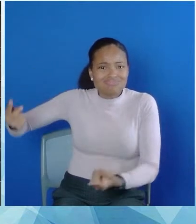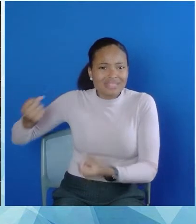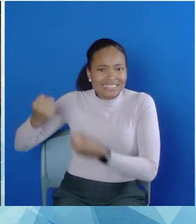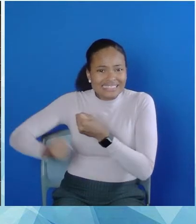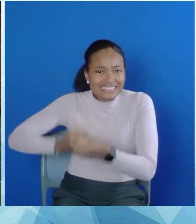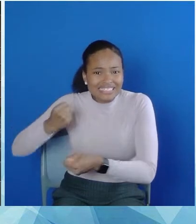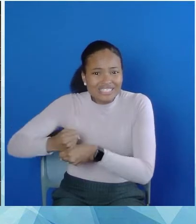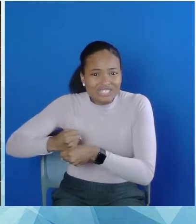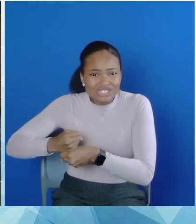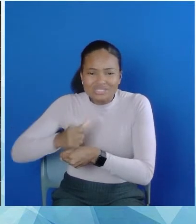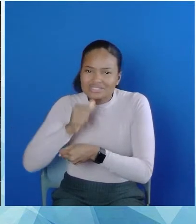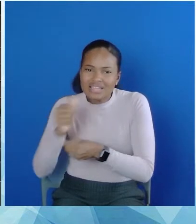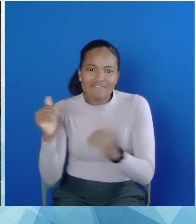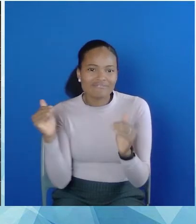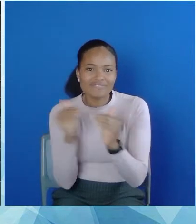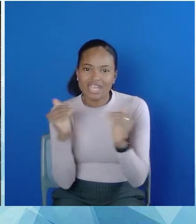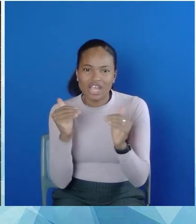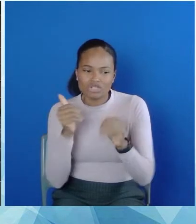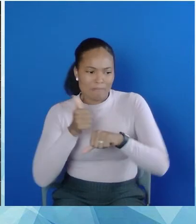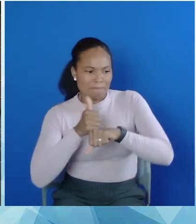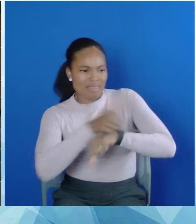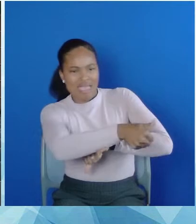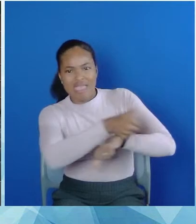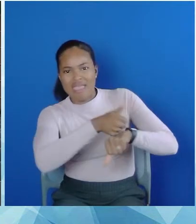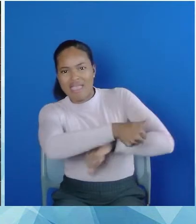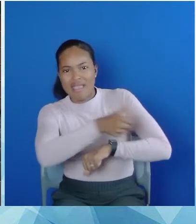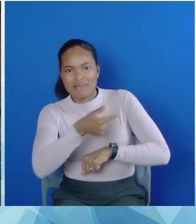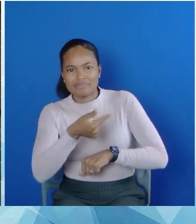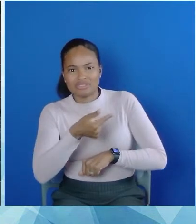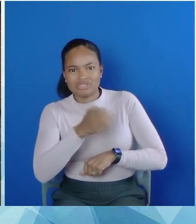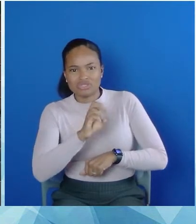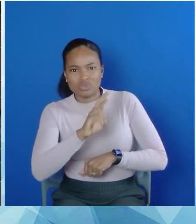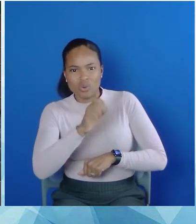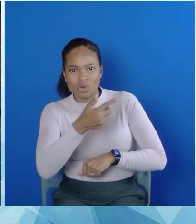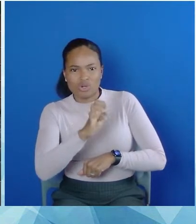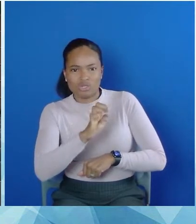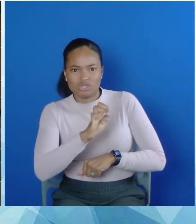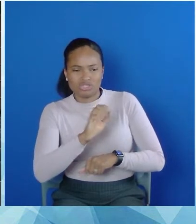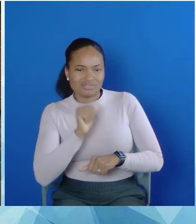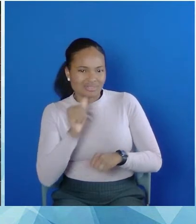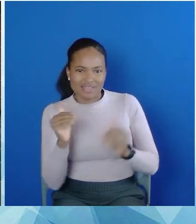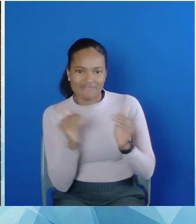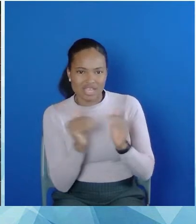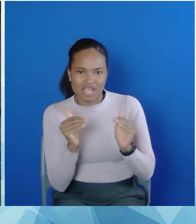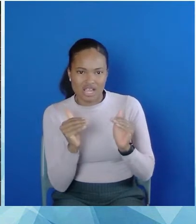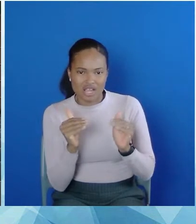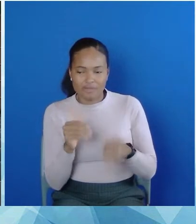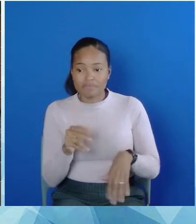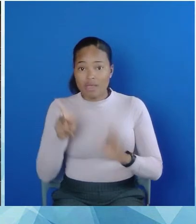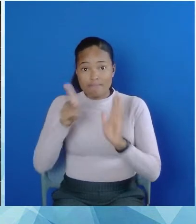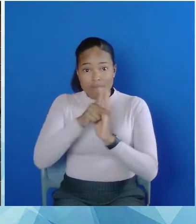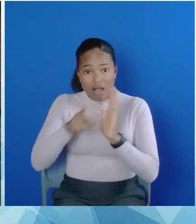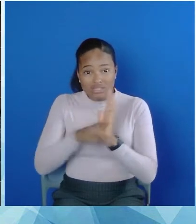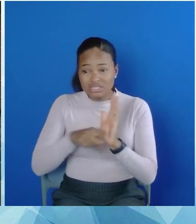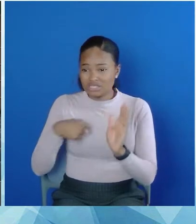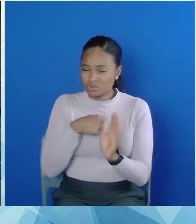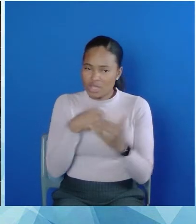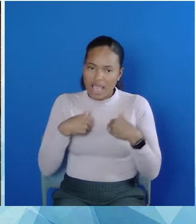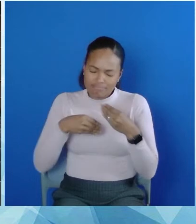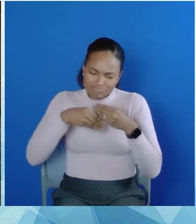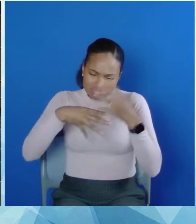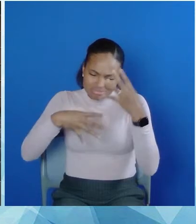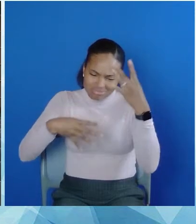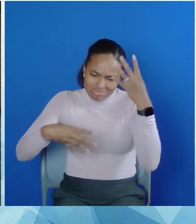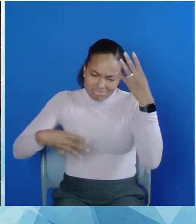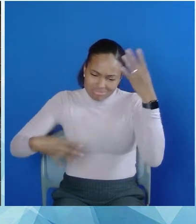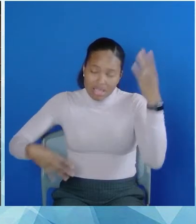account. As far as policies, we have a ton of policies. I'm a hospital worker. I'm a nurse. Policies at my work are like